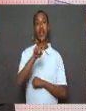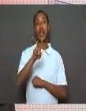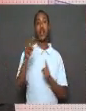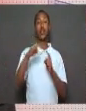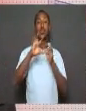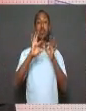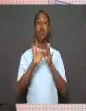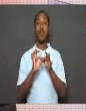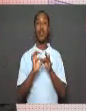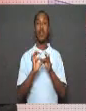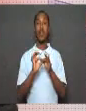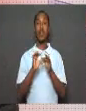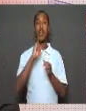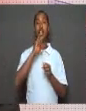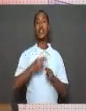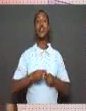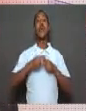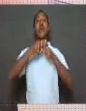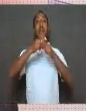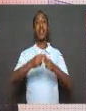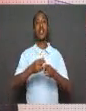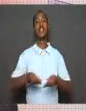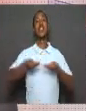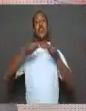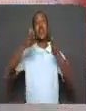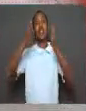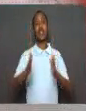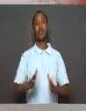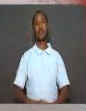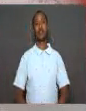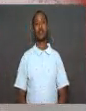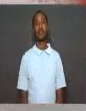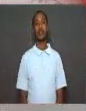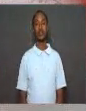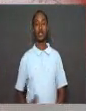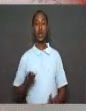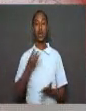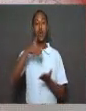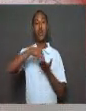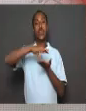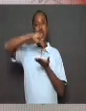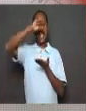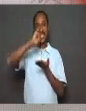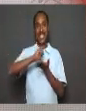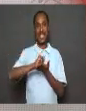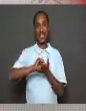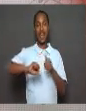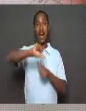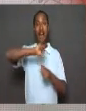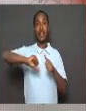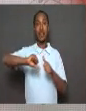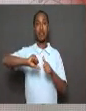the bond is known as the donor. We also learned that the atom